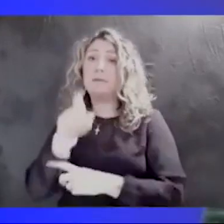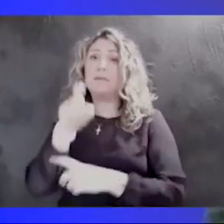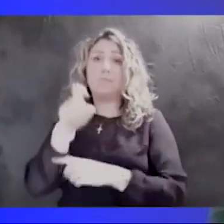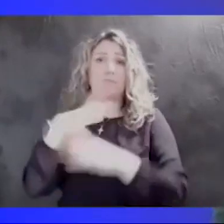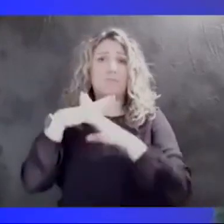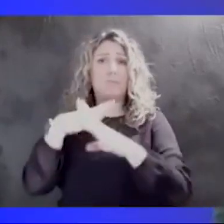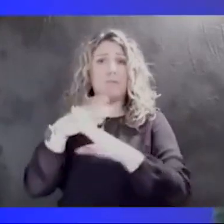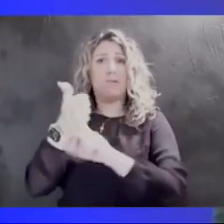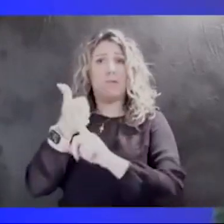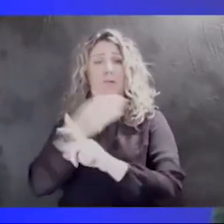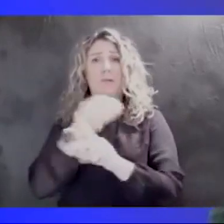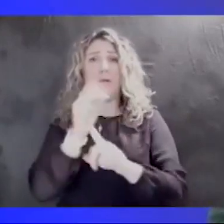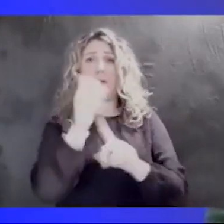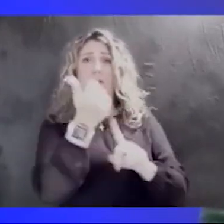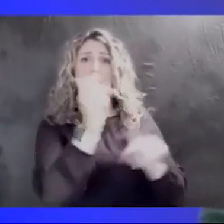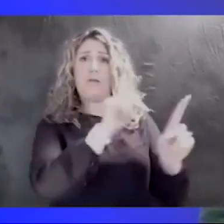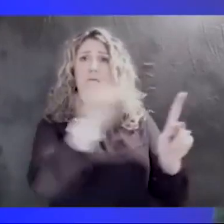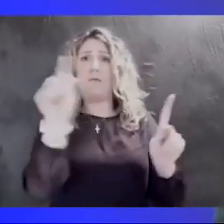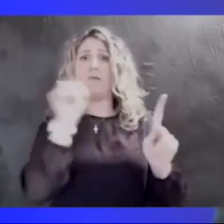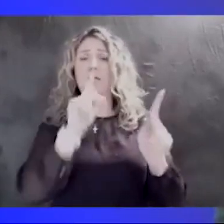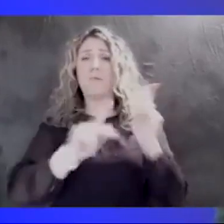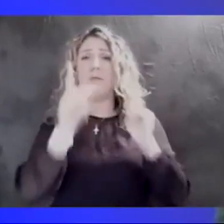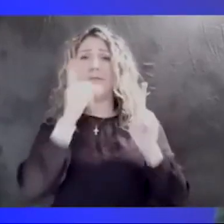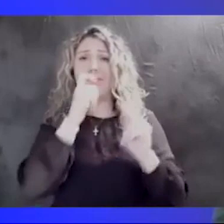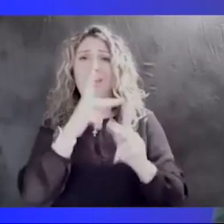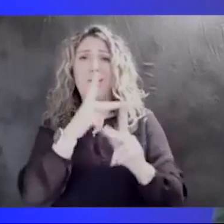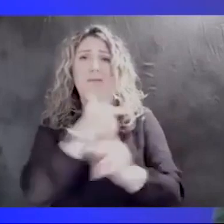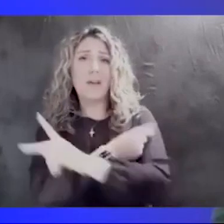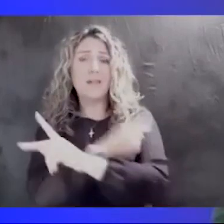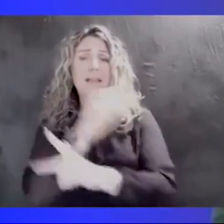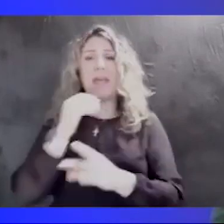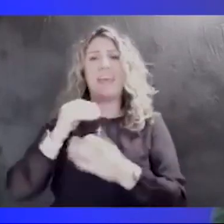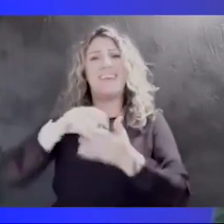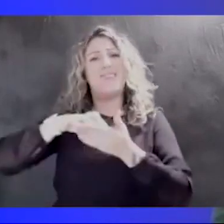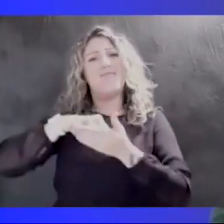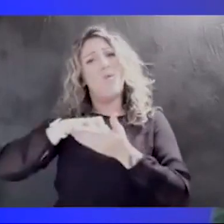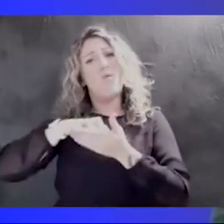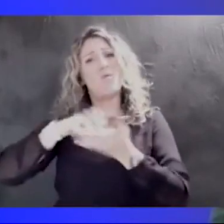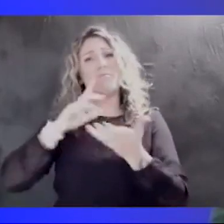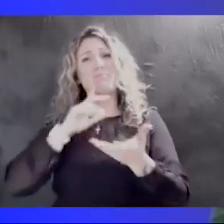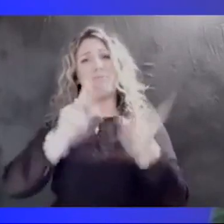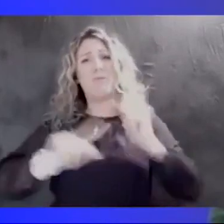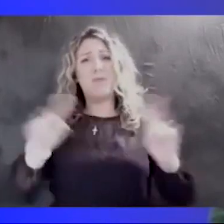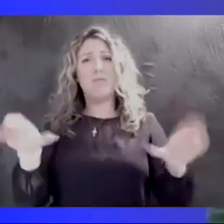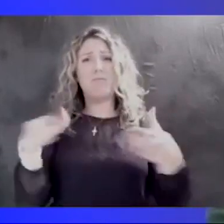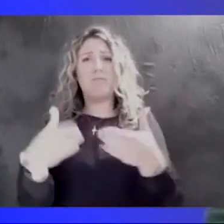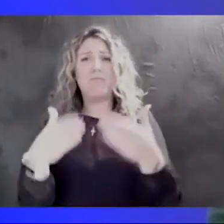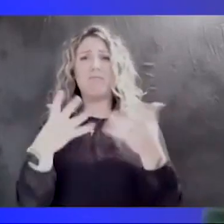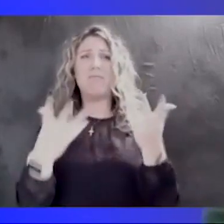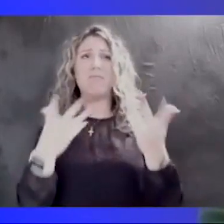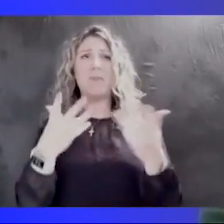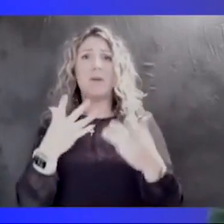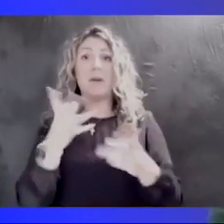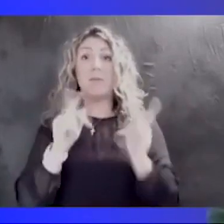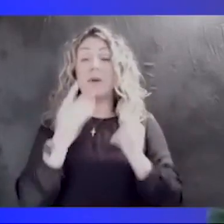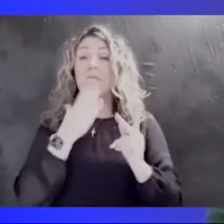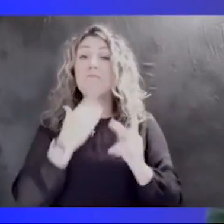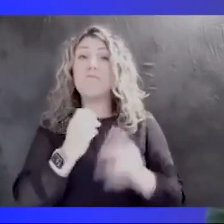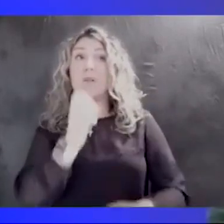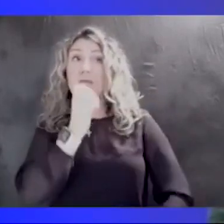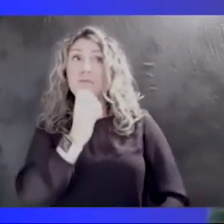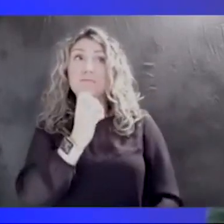other unvaccinated folks. And I know we also have the vulnerable population of those under the age of 12 who can't be vaccinated yet.